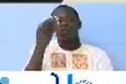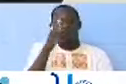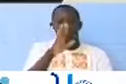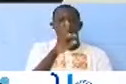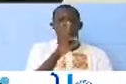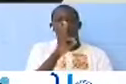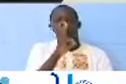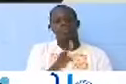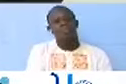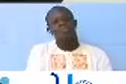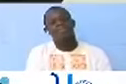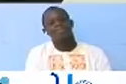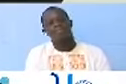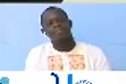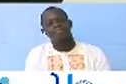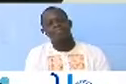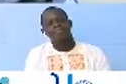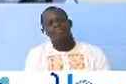whom?